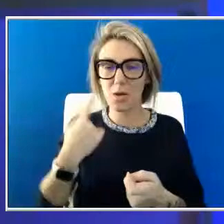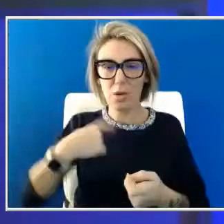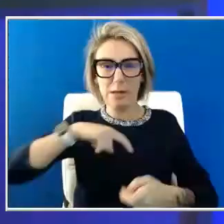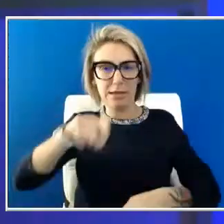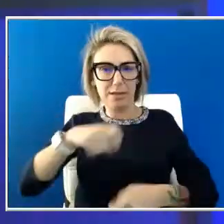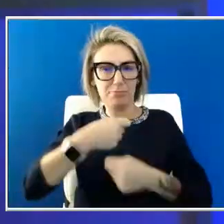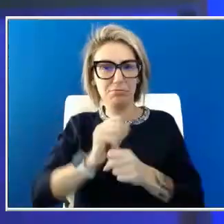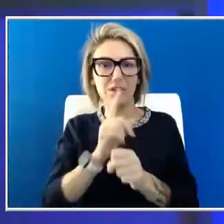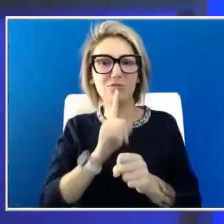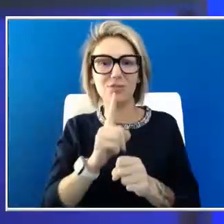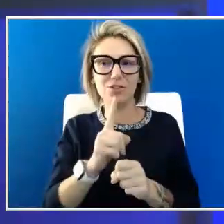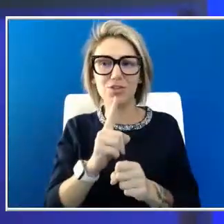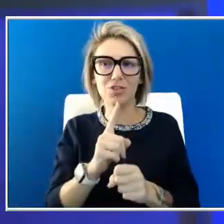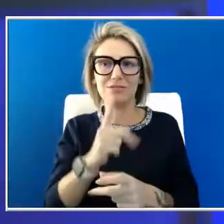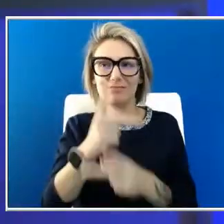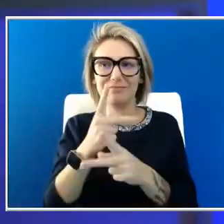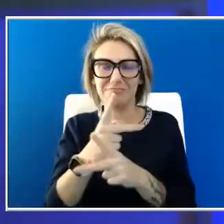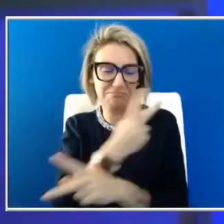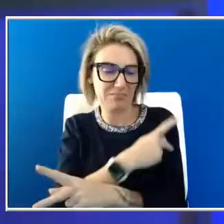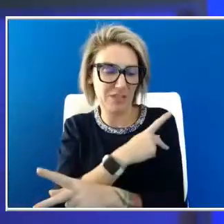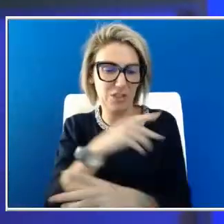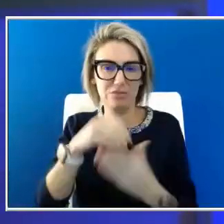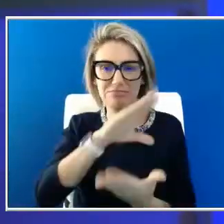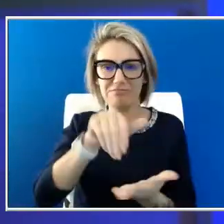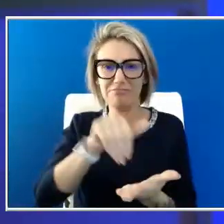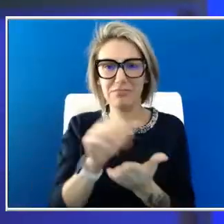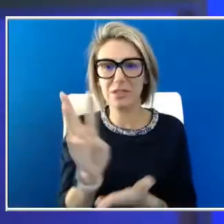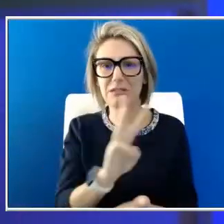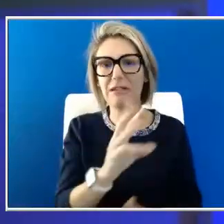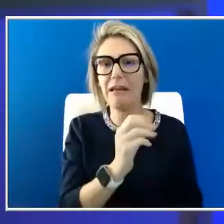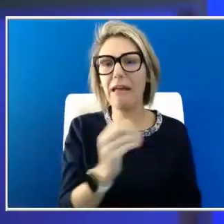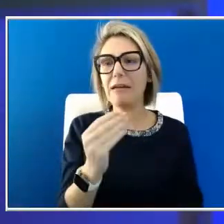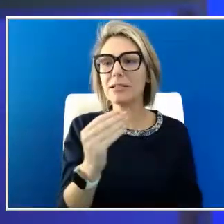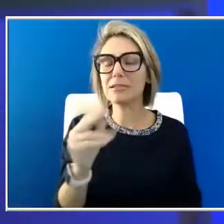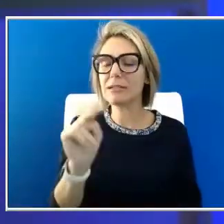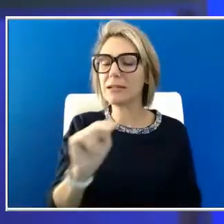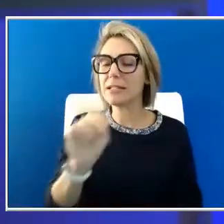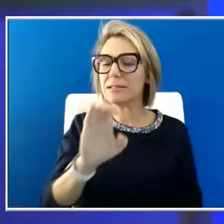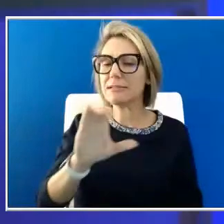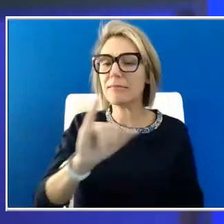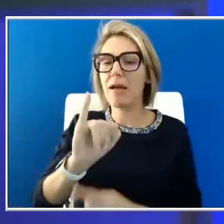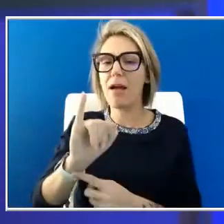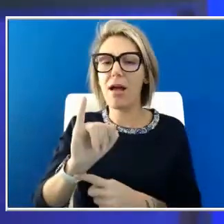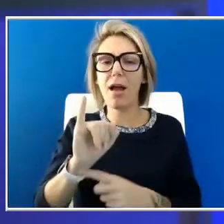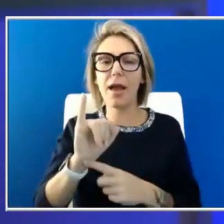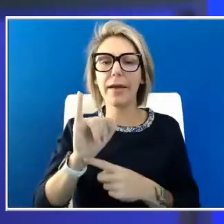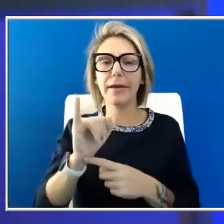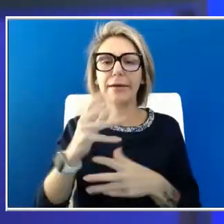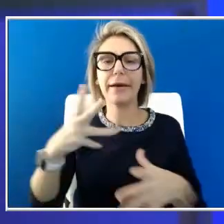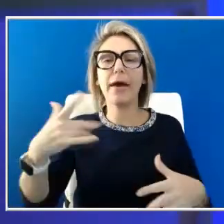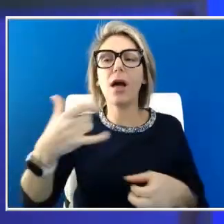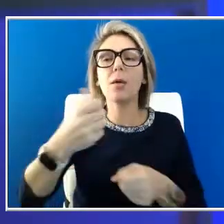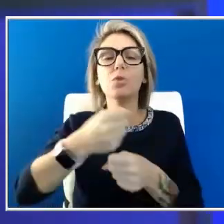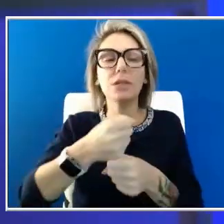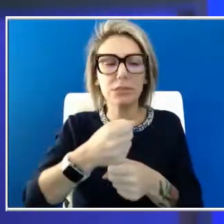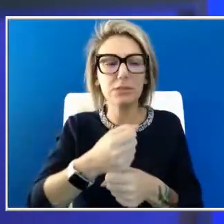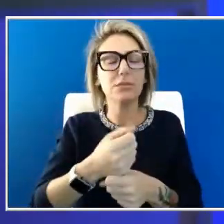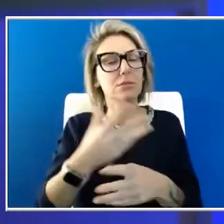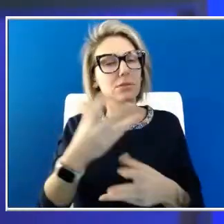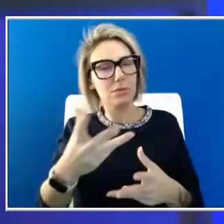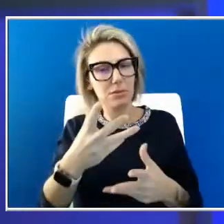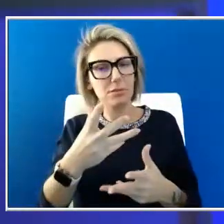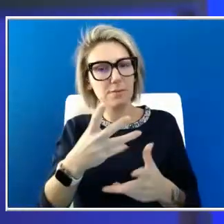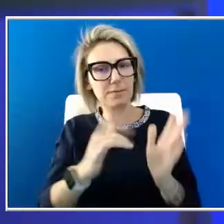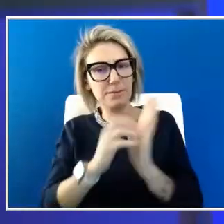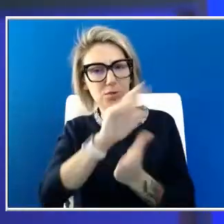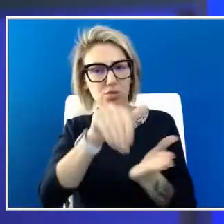care of patients in the Midwest. And as an NCI designated comprehensive cancer center, we have to really offer all the best options for cancer patients so